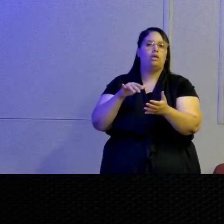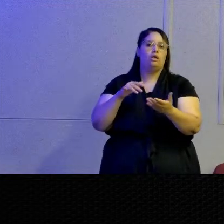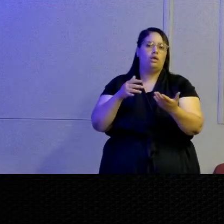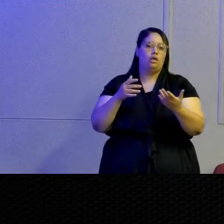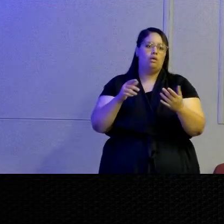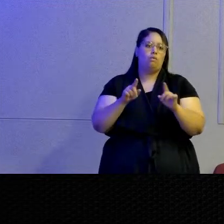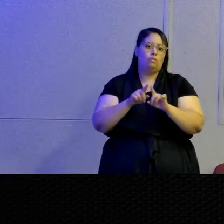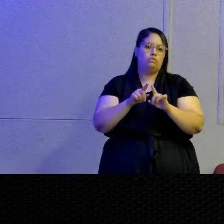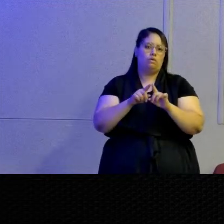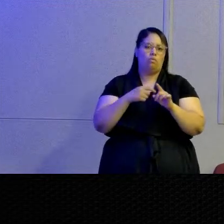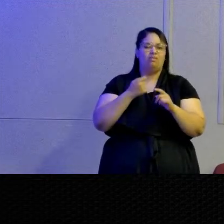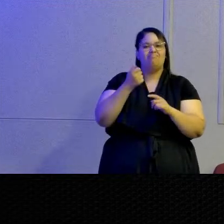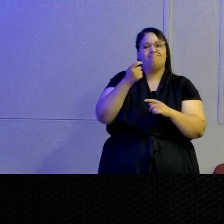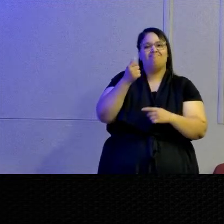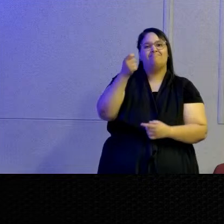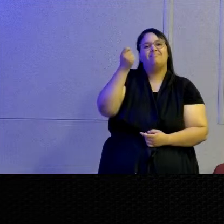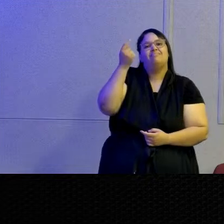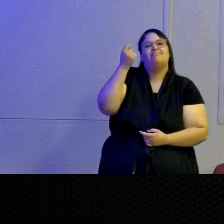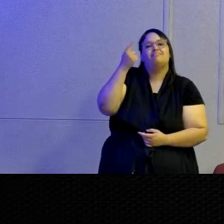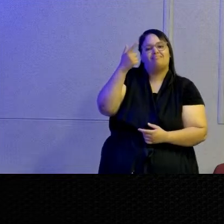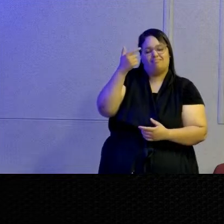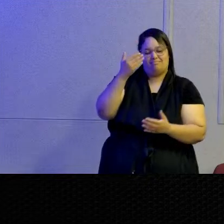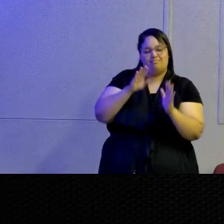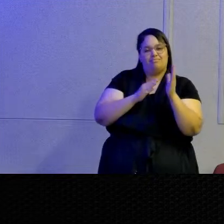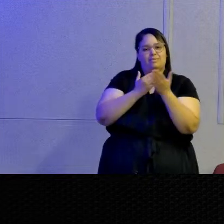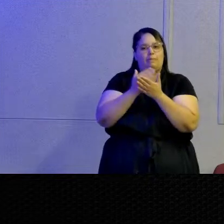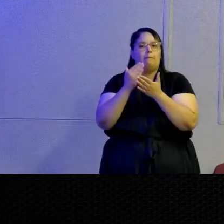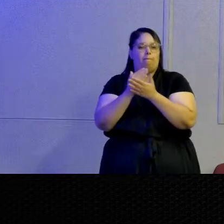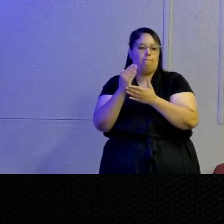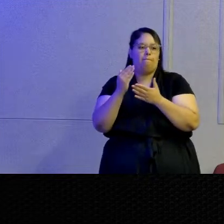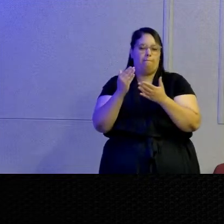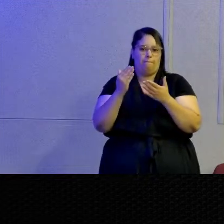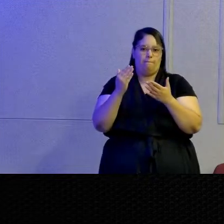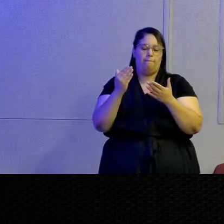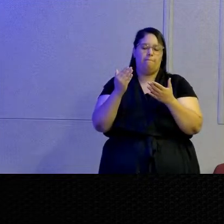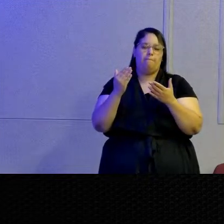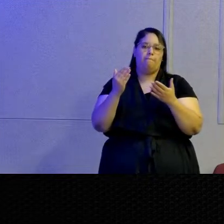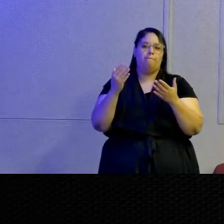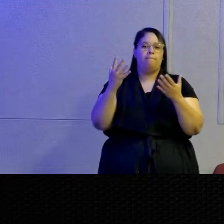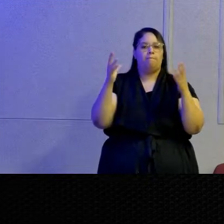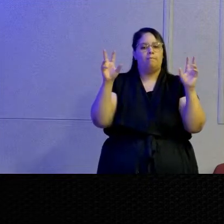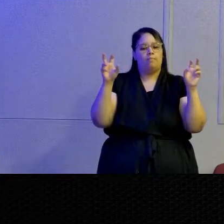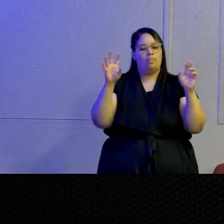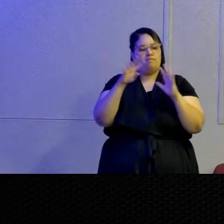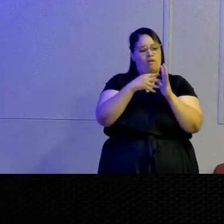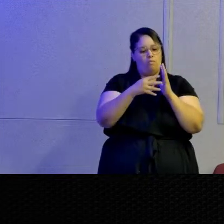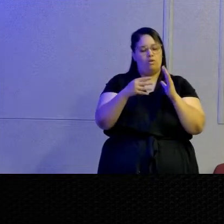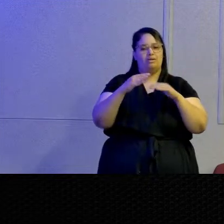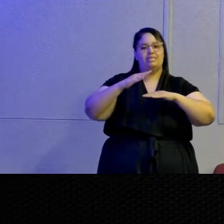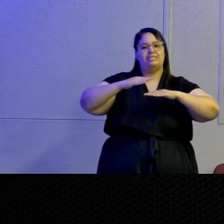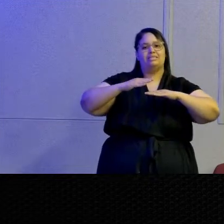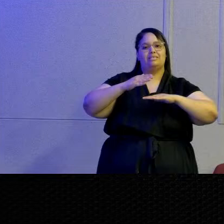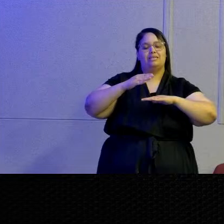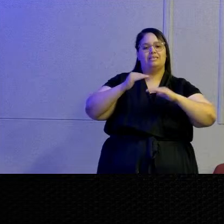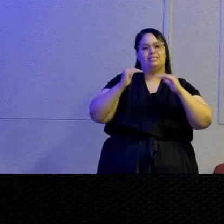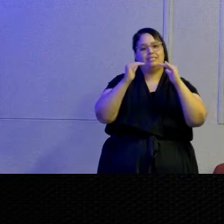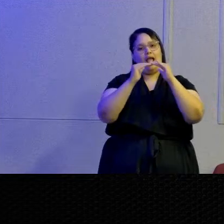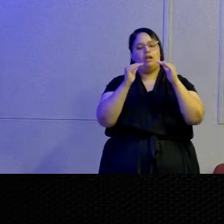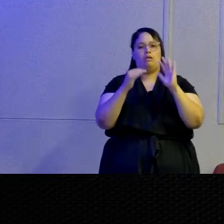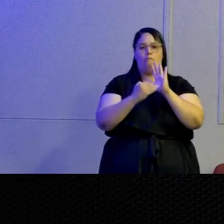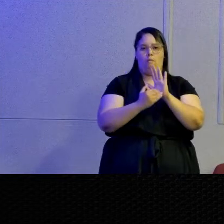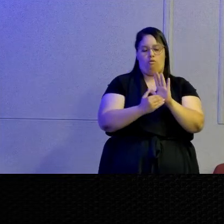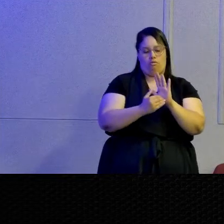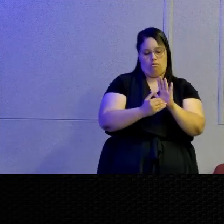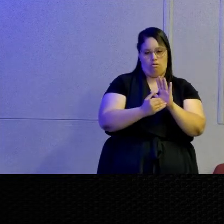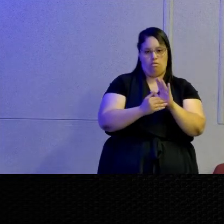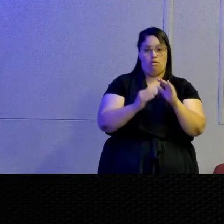extent understand within the framework of what we call the Standard Model. The Standard Model